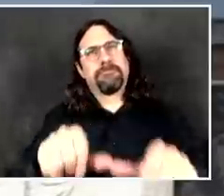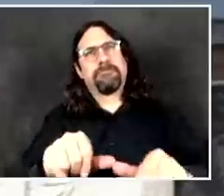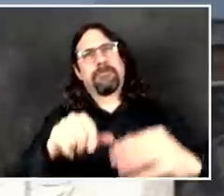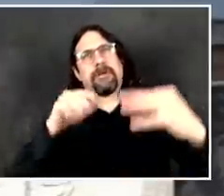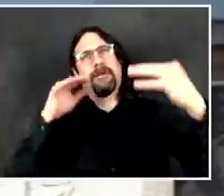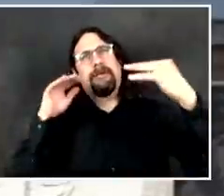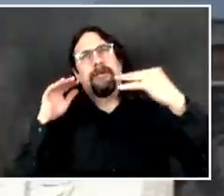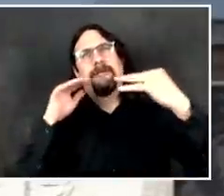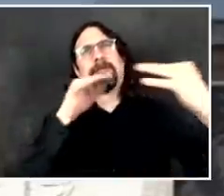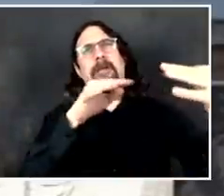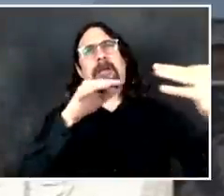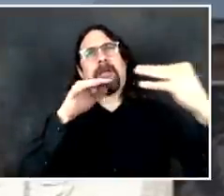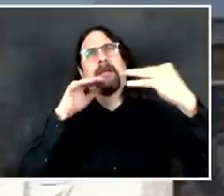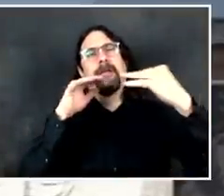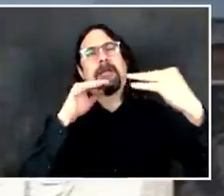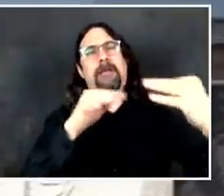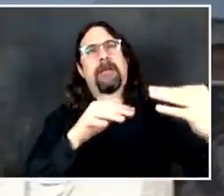us.